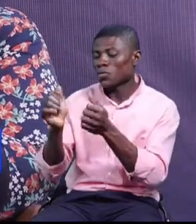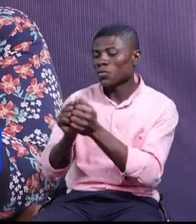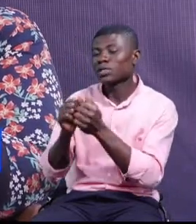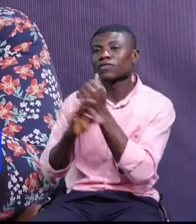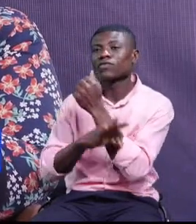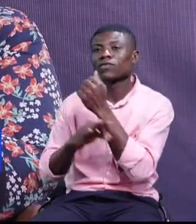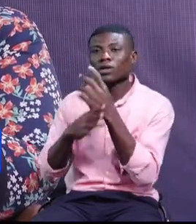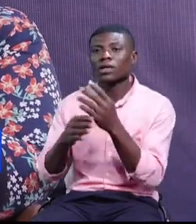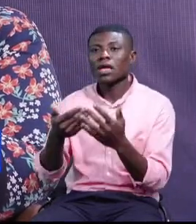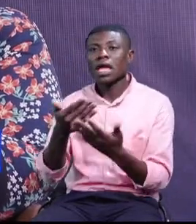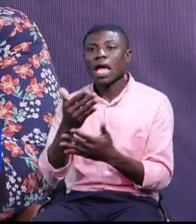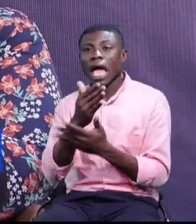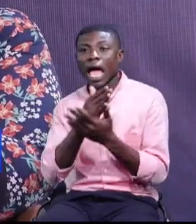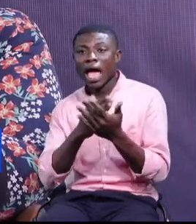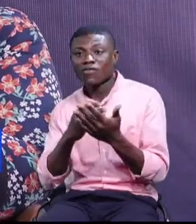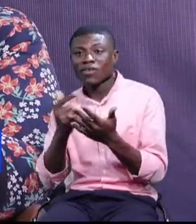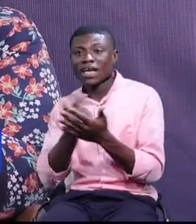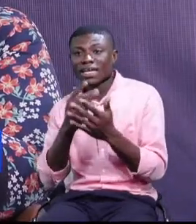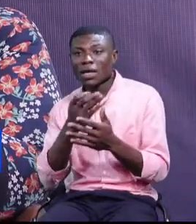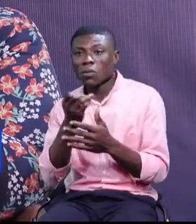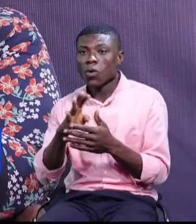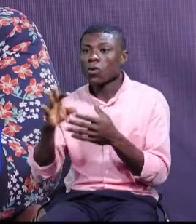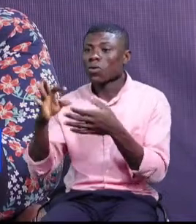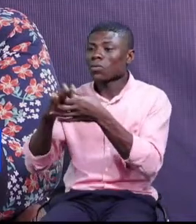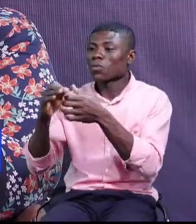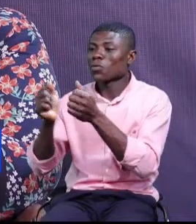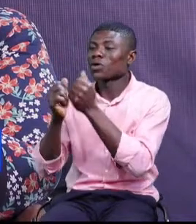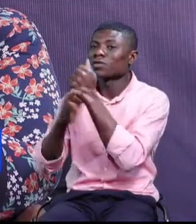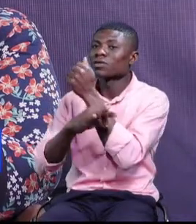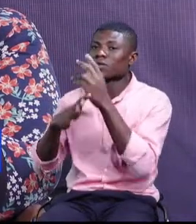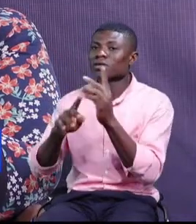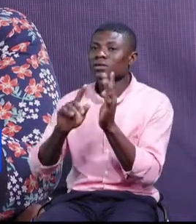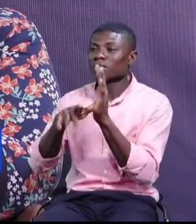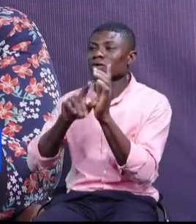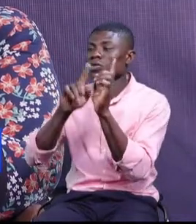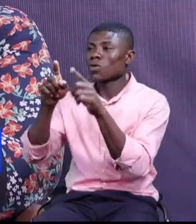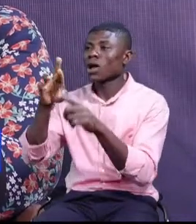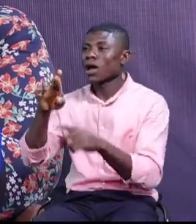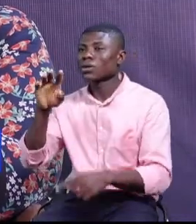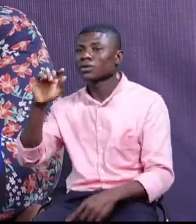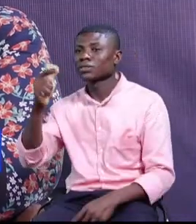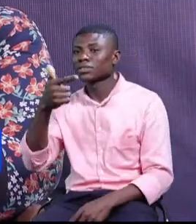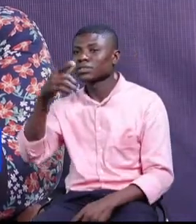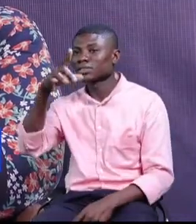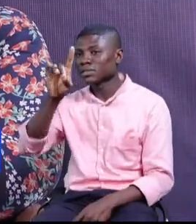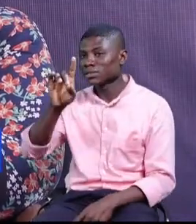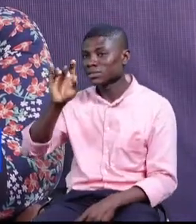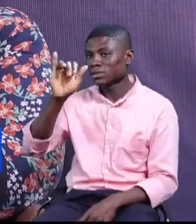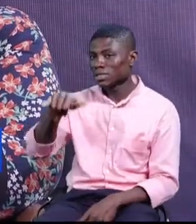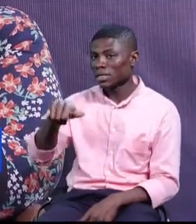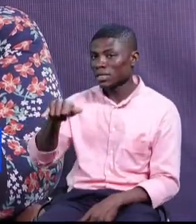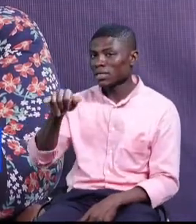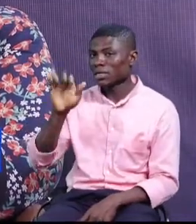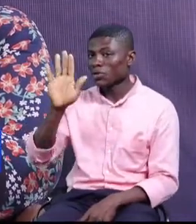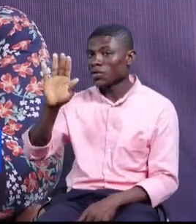have Ghanaian-owned business, or you go to the RGD. That should be your